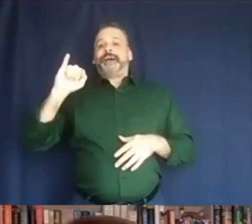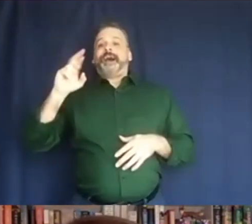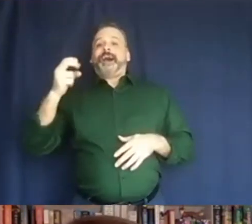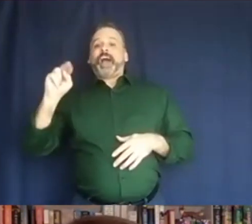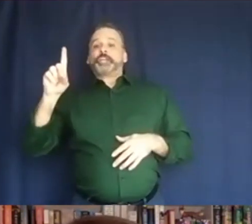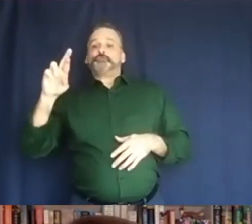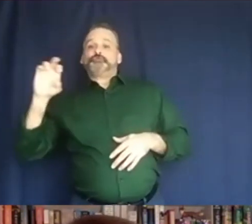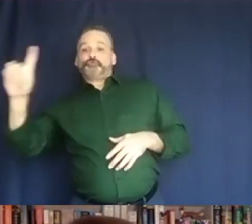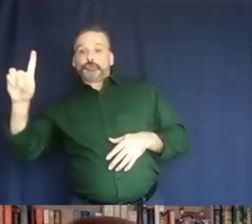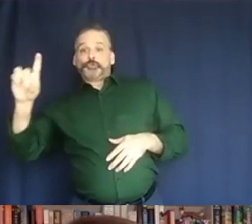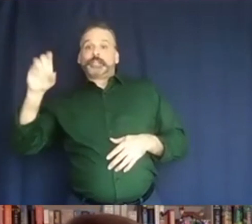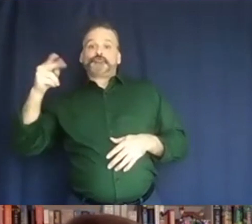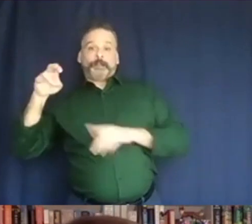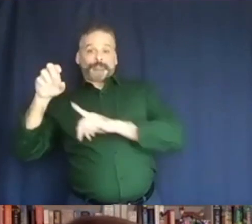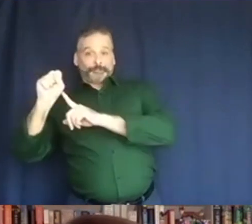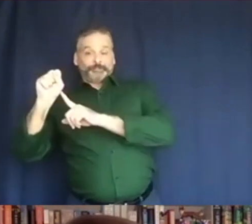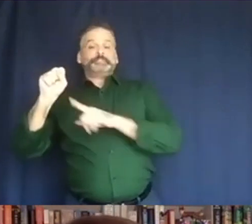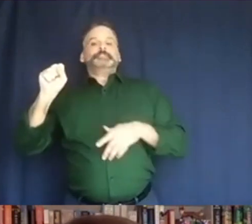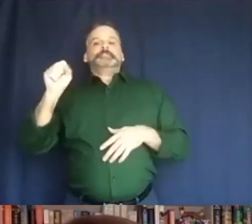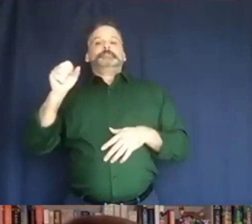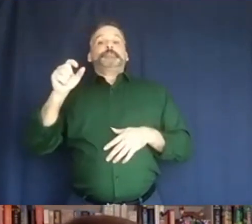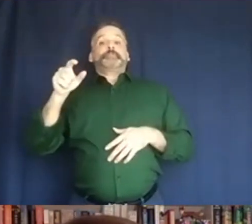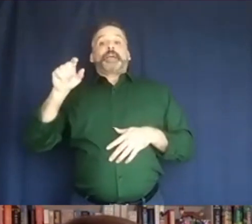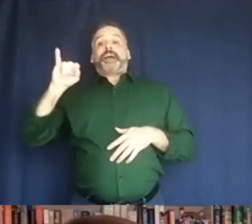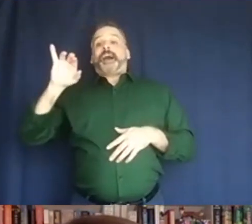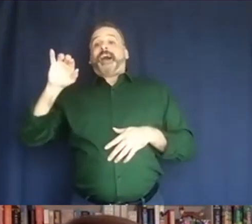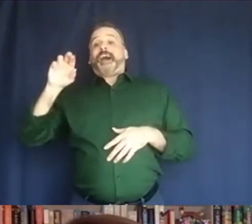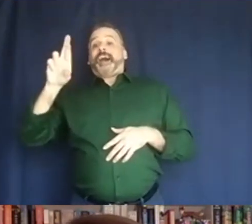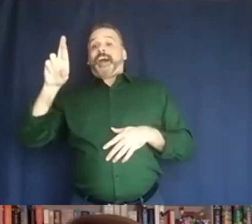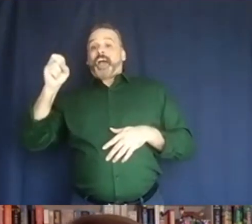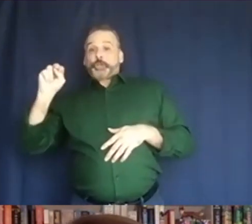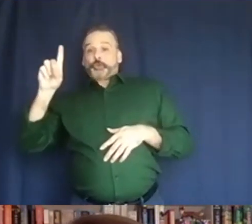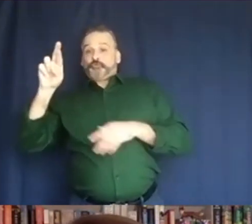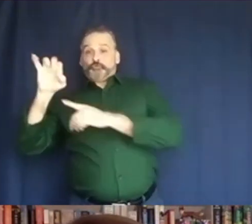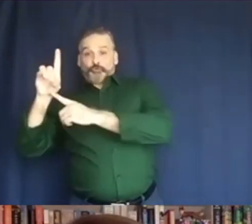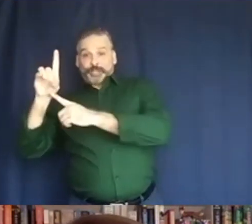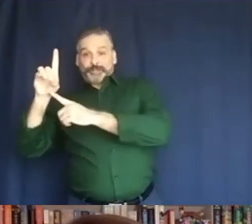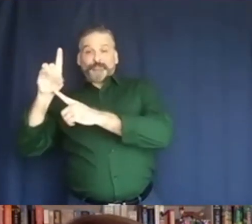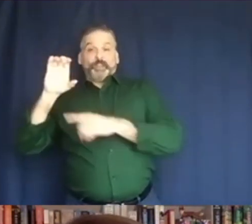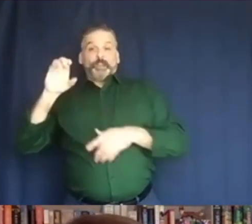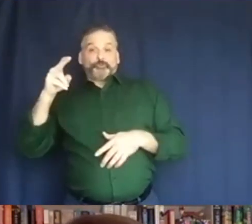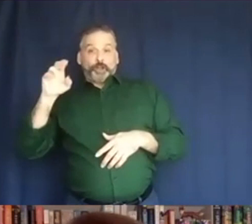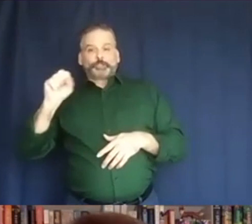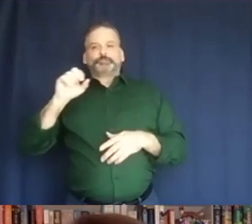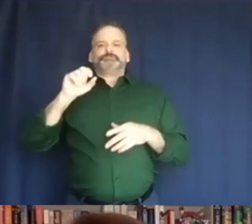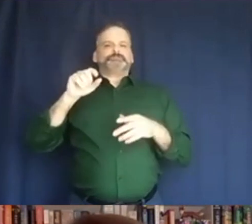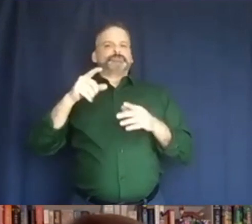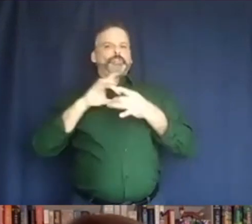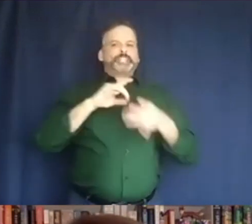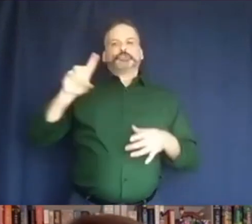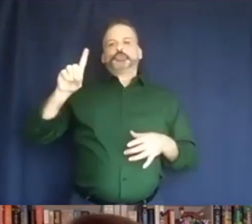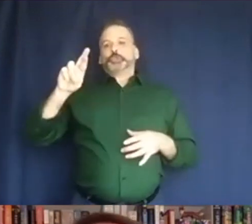Seven Kennings trilogy. And the Iron Druid Chronicles obviously deals with druidry out of